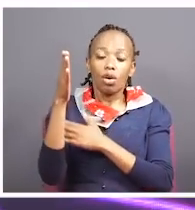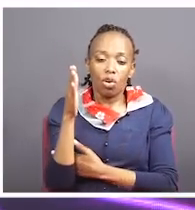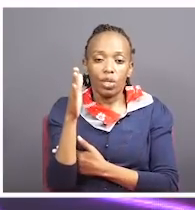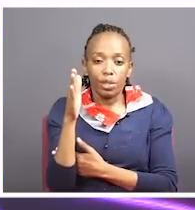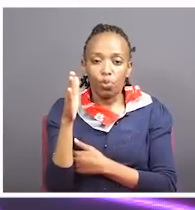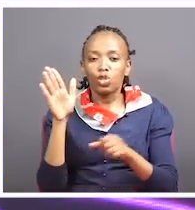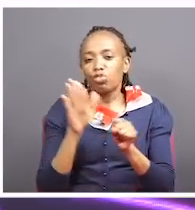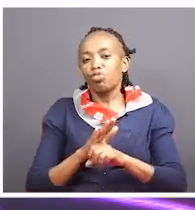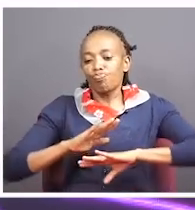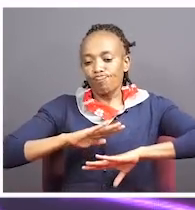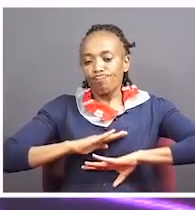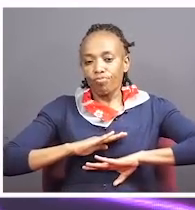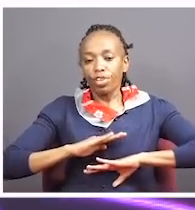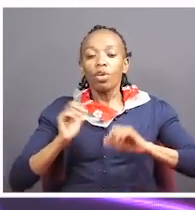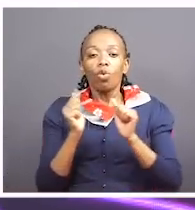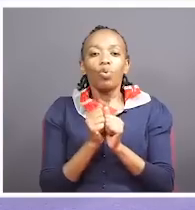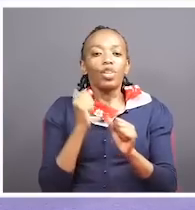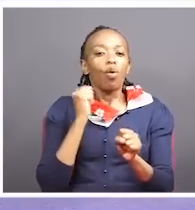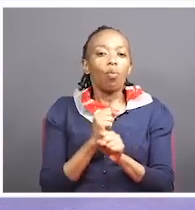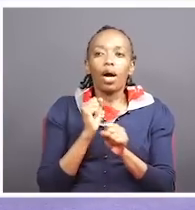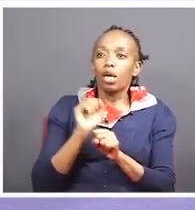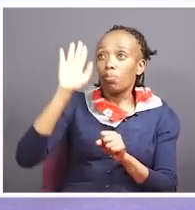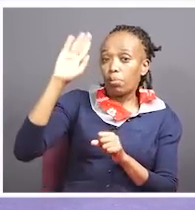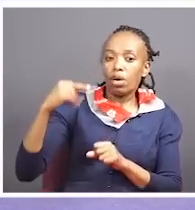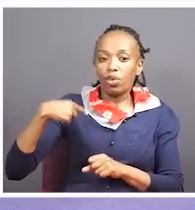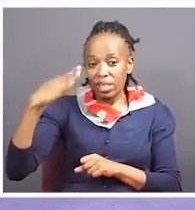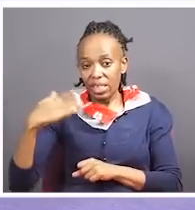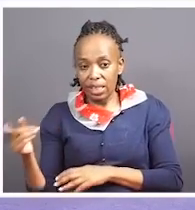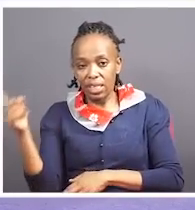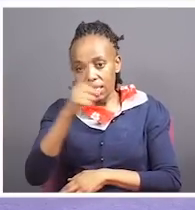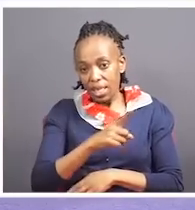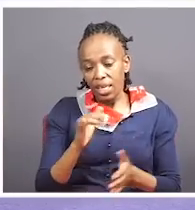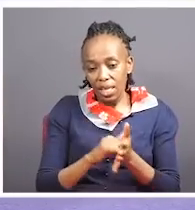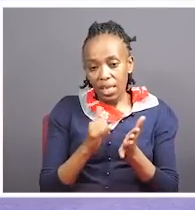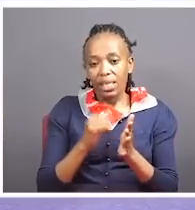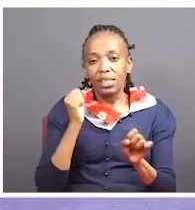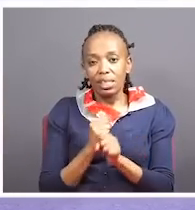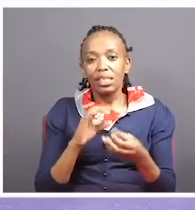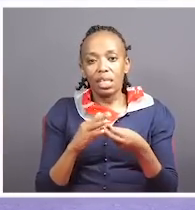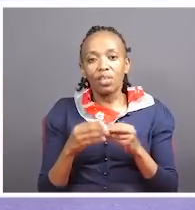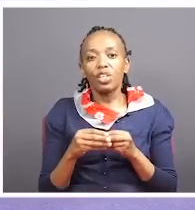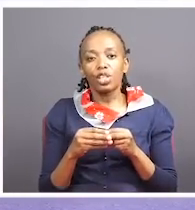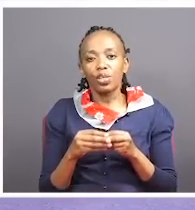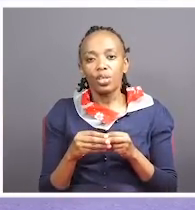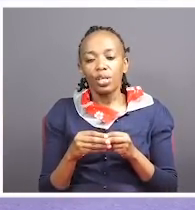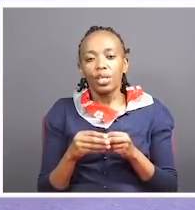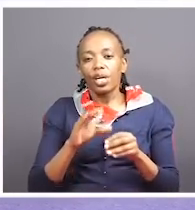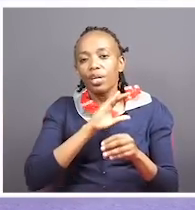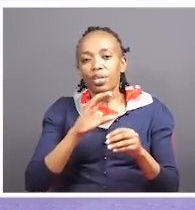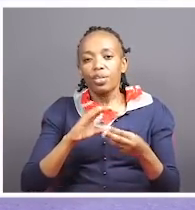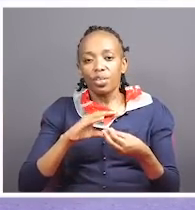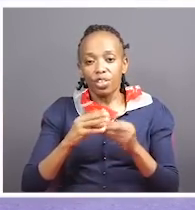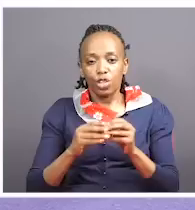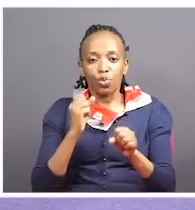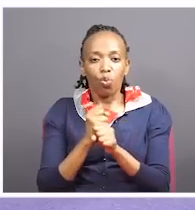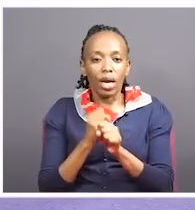God was fully satisfied with his work on each day that he did the creation